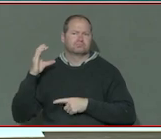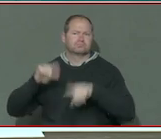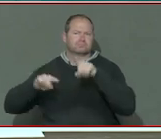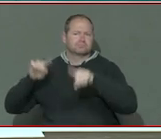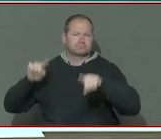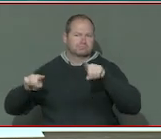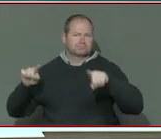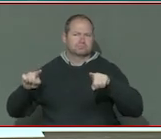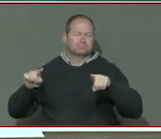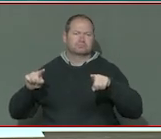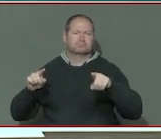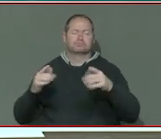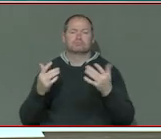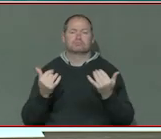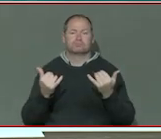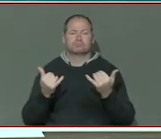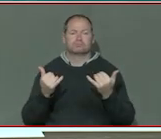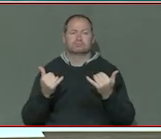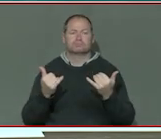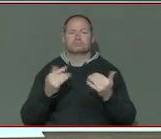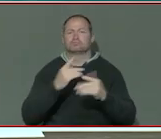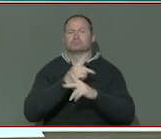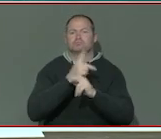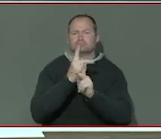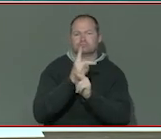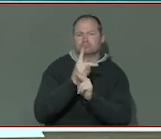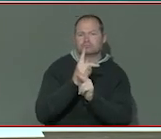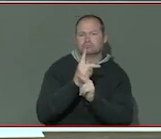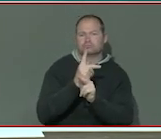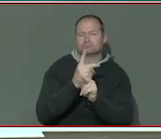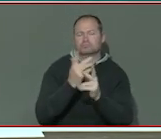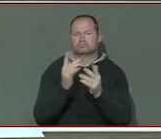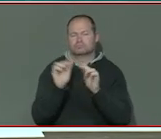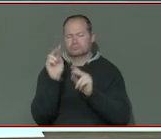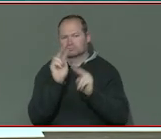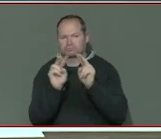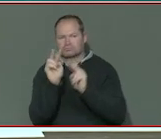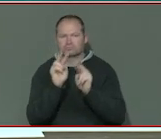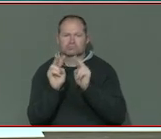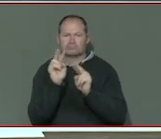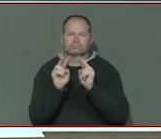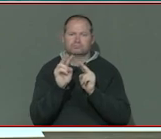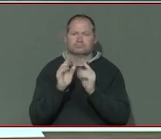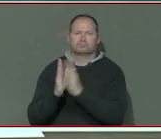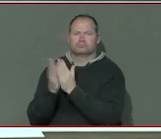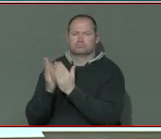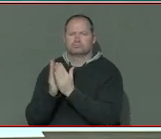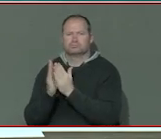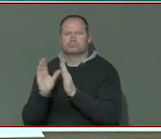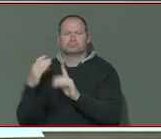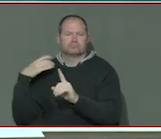can also have it in our stock question. So how will division of duties, what will that mean regarding our stock?